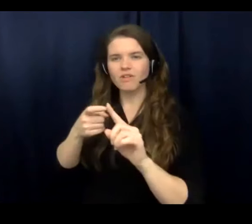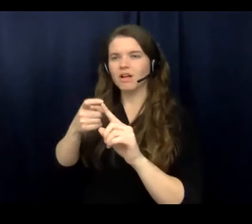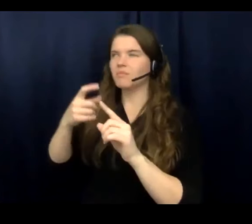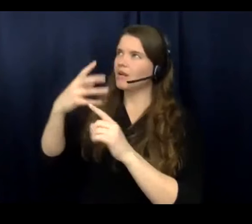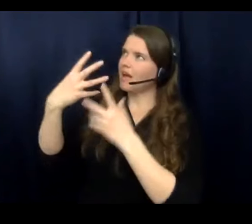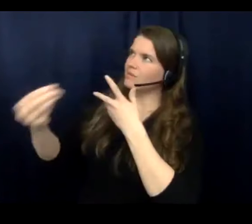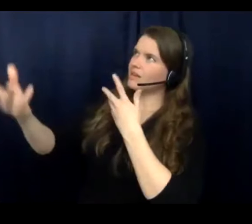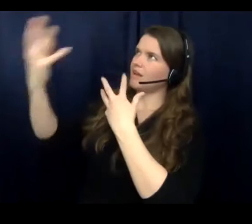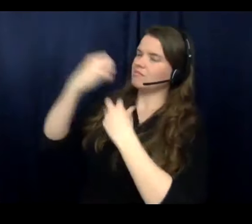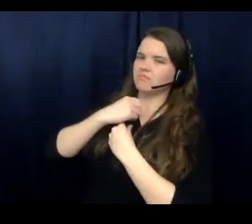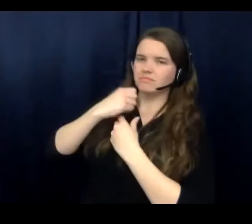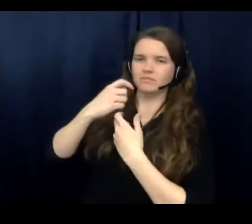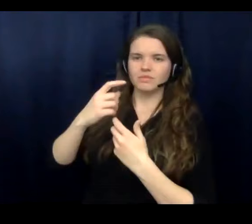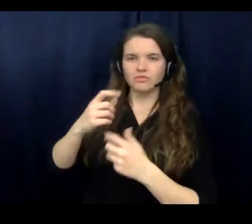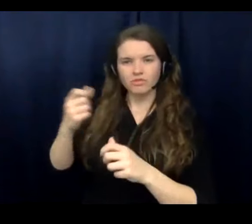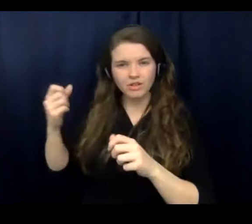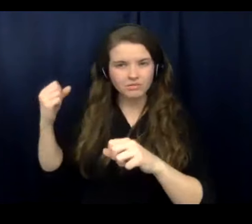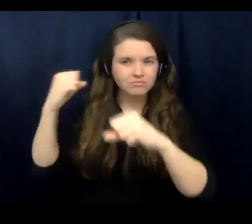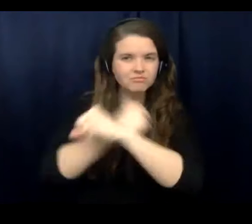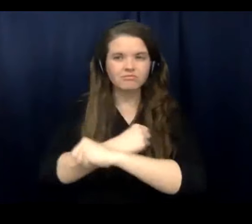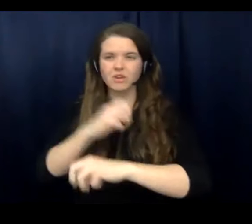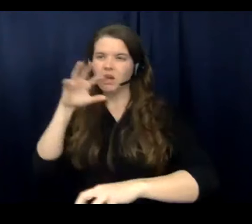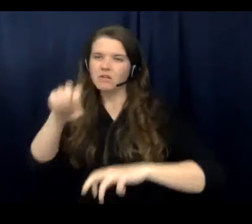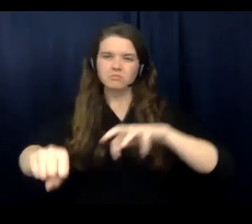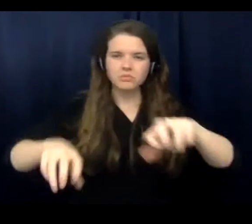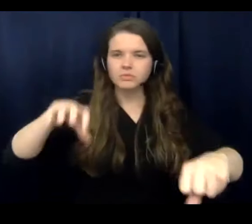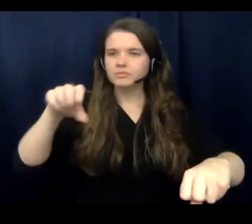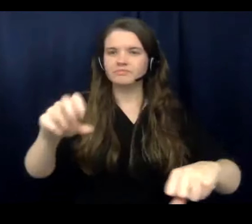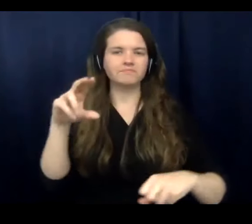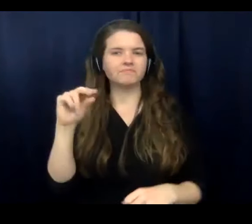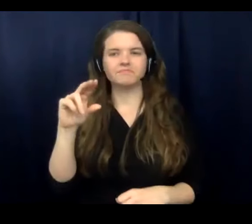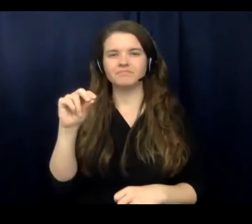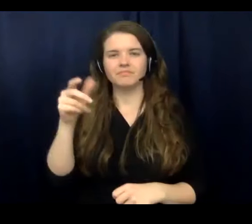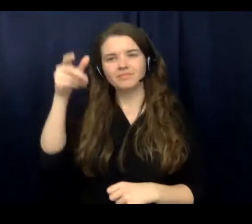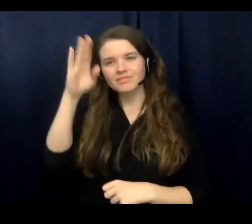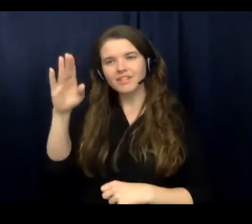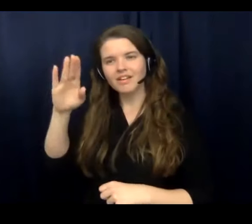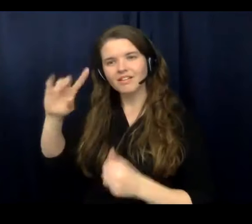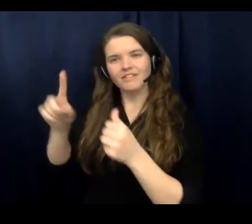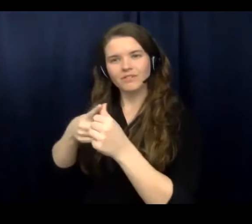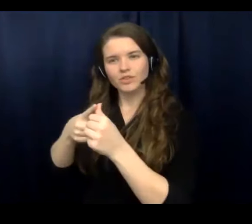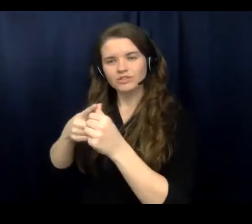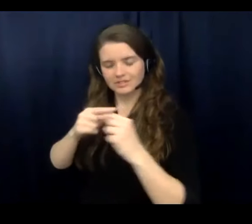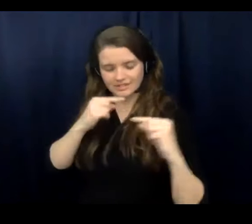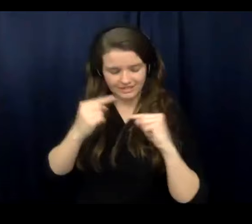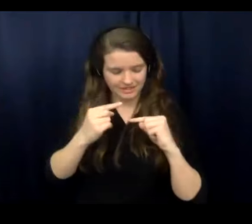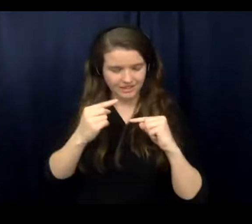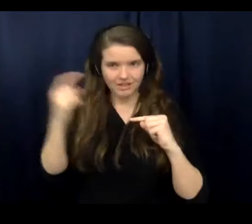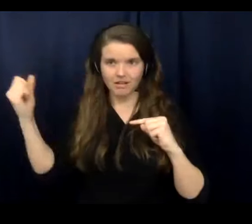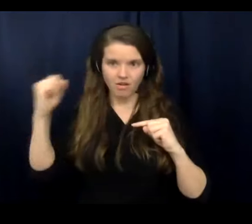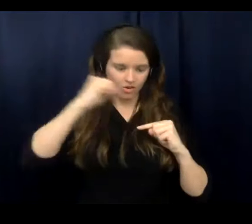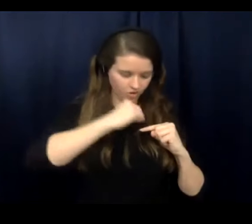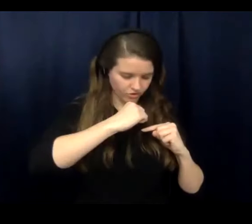from violence and conquest and whatnot. It comes by God first conquering sin within, and then we learn